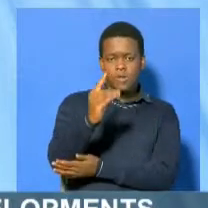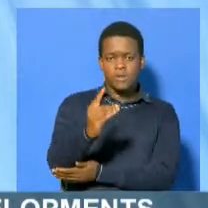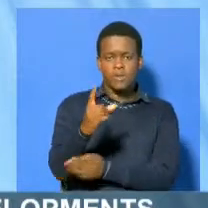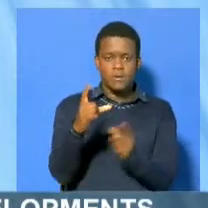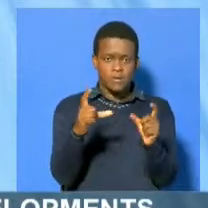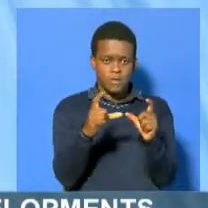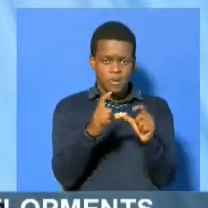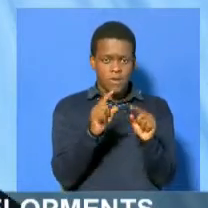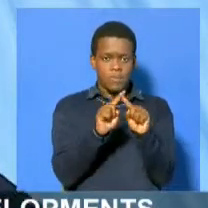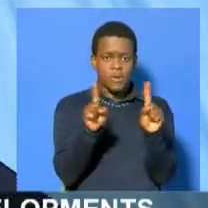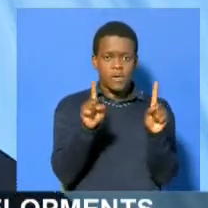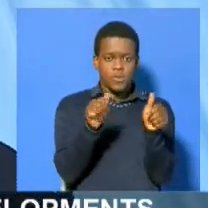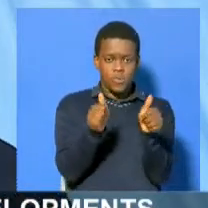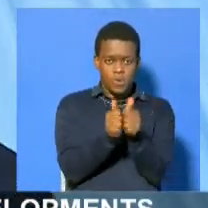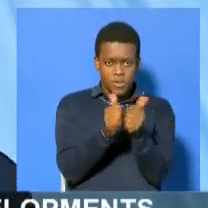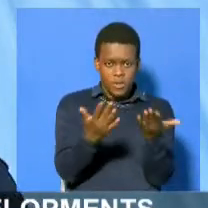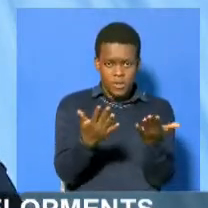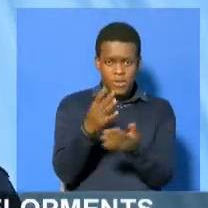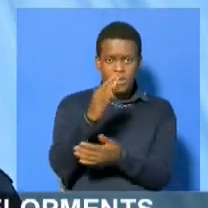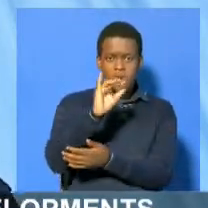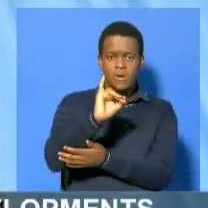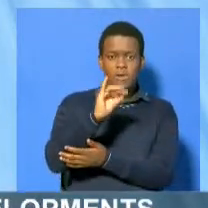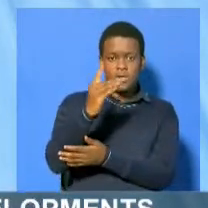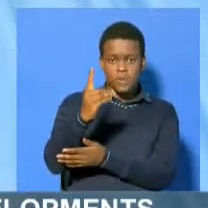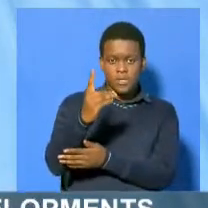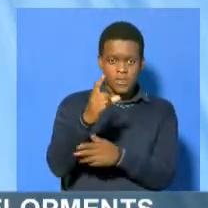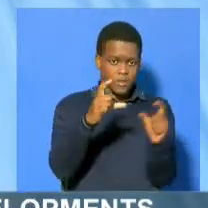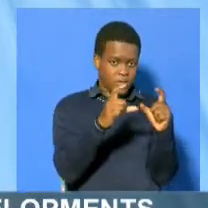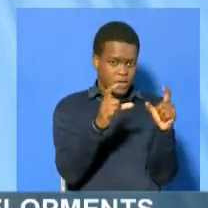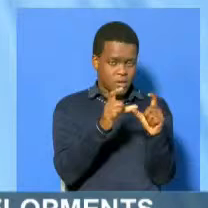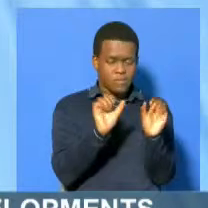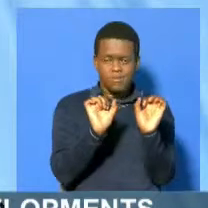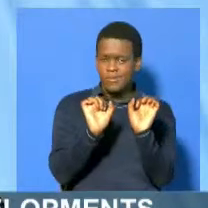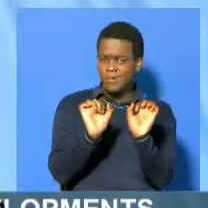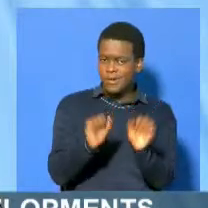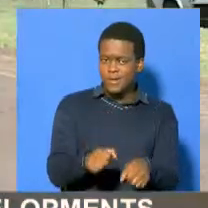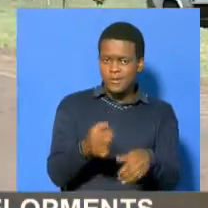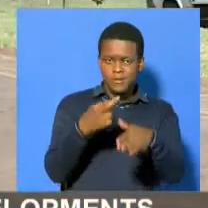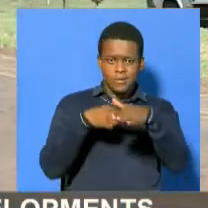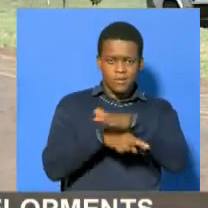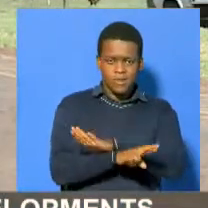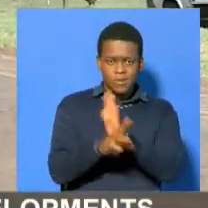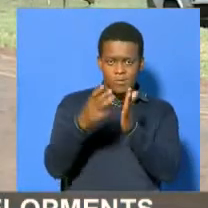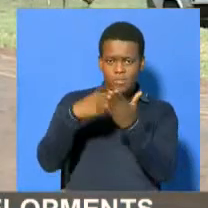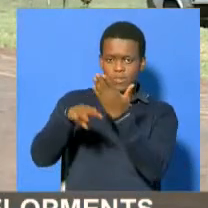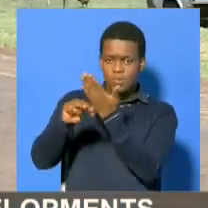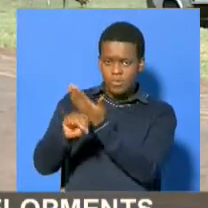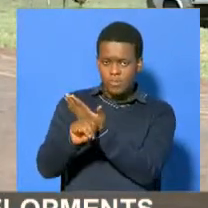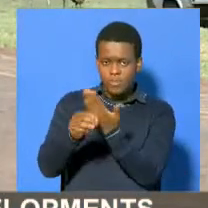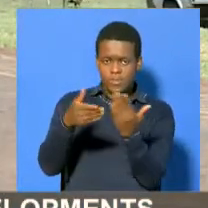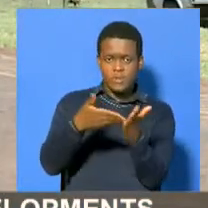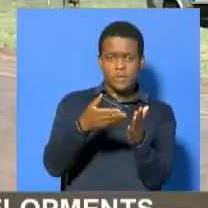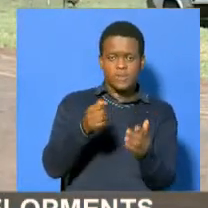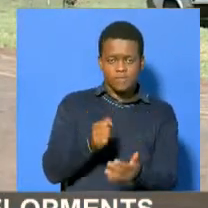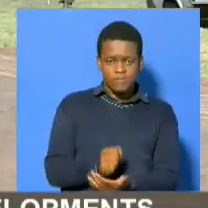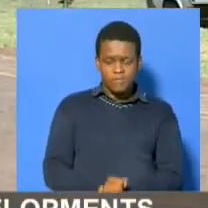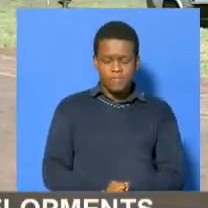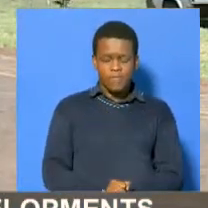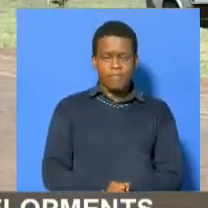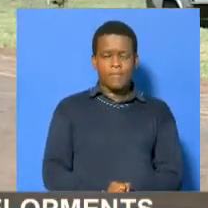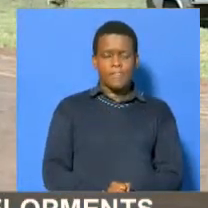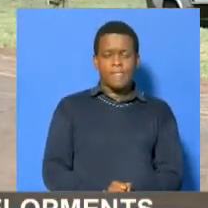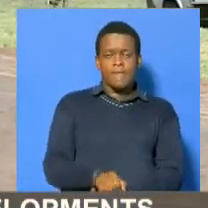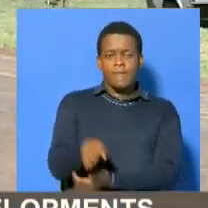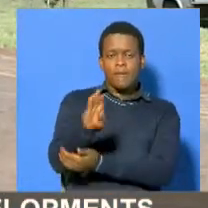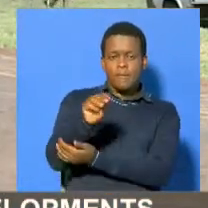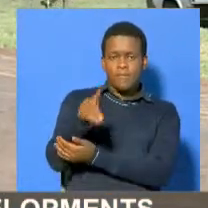tsa. Magosi a lo lenghano e mang ka dina. The residents applauded the visible efforts made by government in